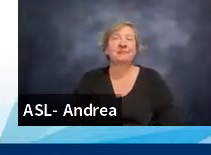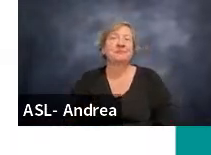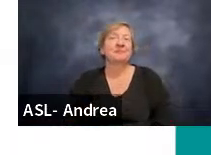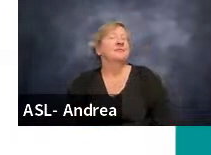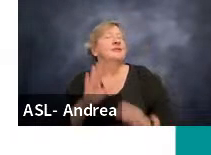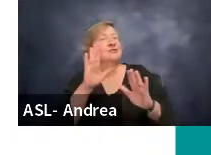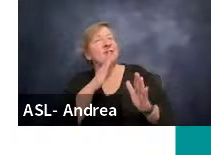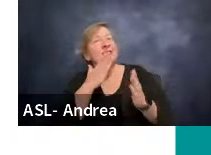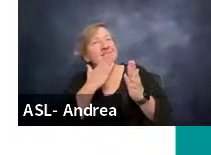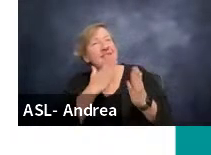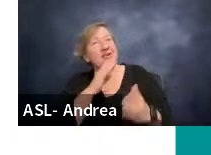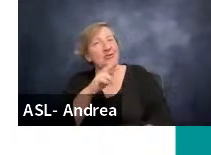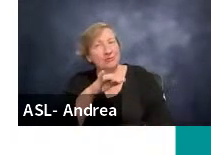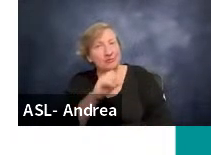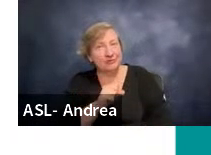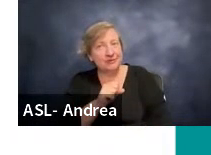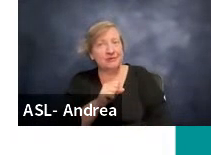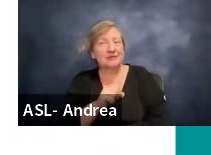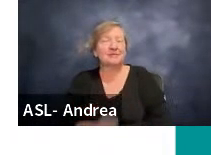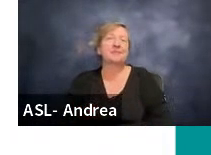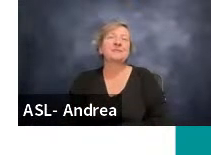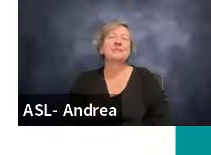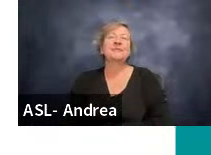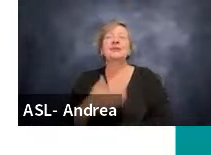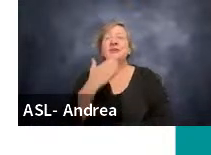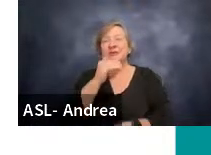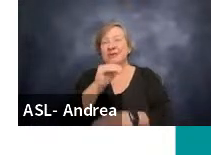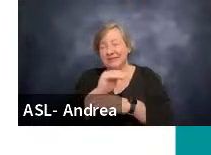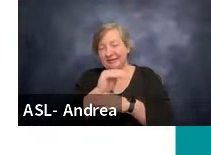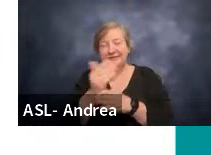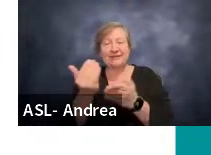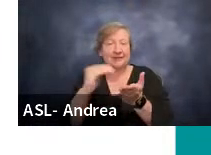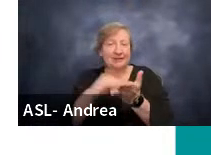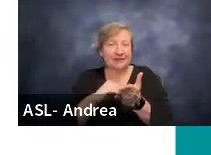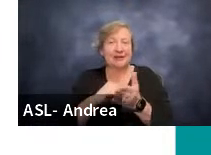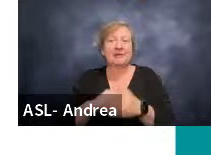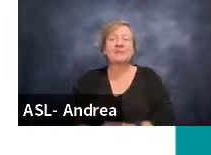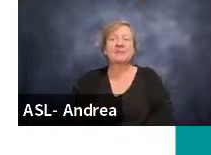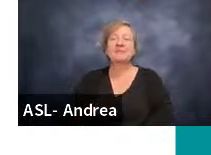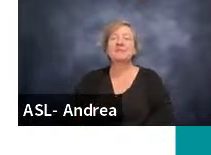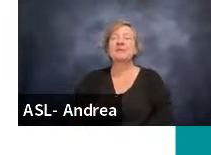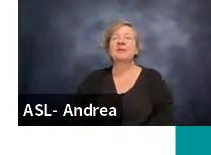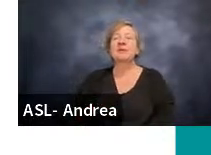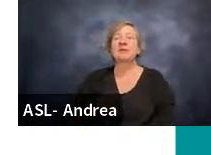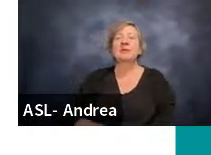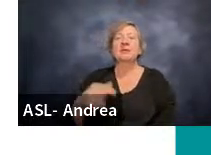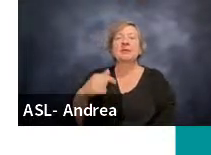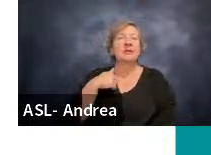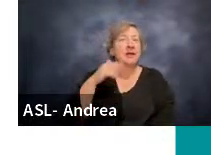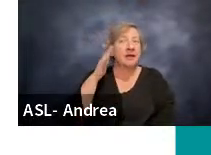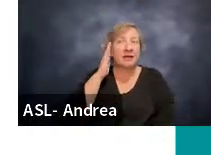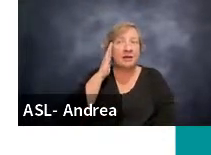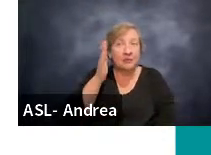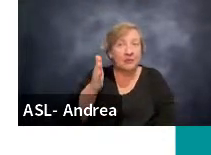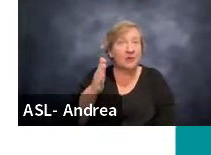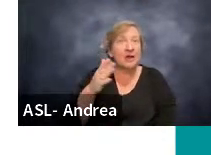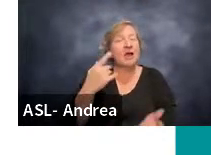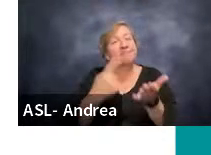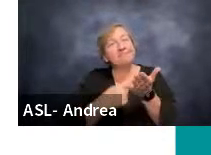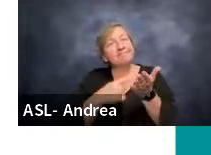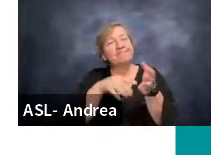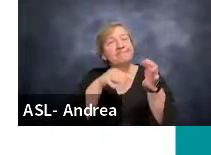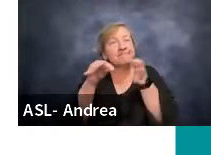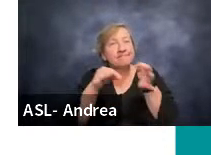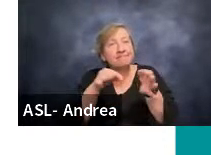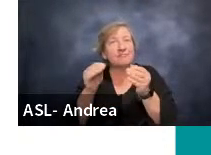Great. Thank you, Chris. And good evening again. I'm going to talk a little bit